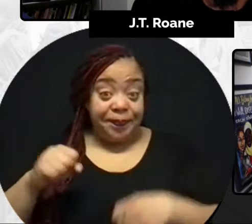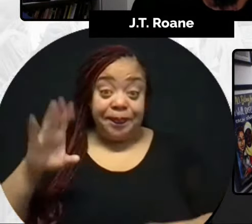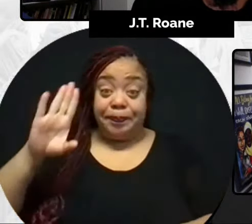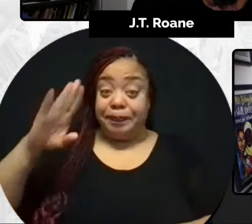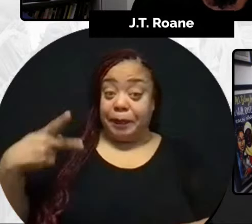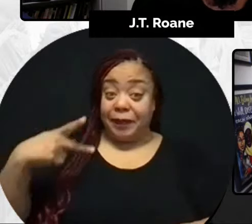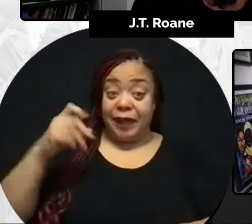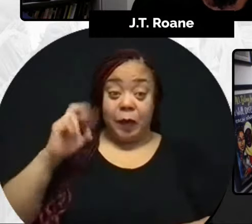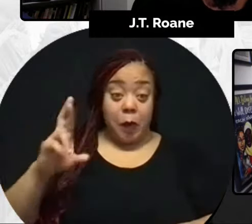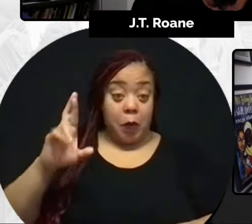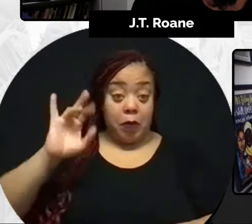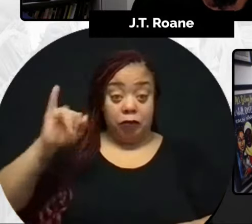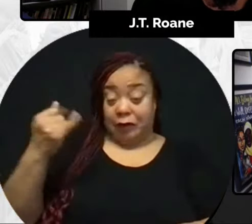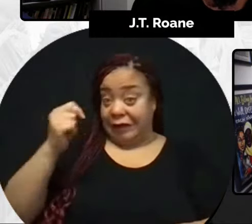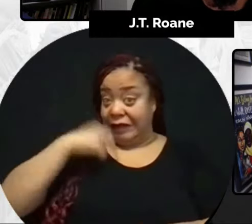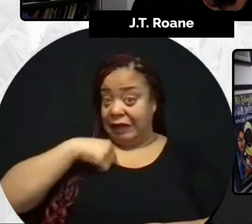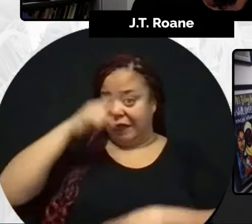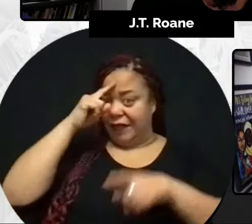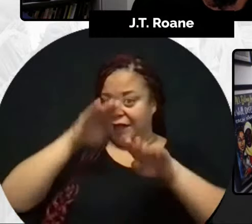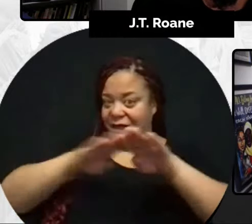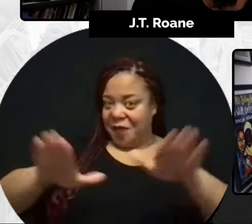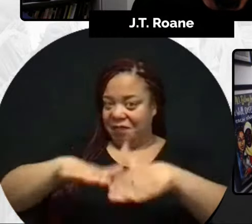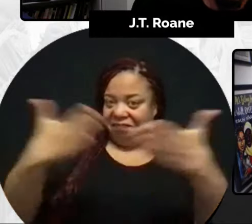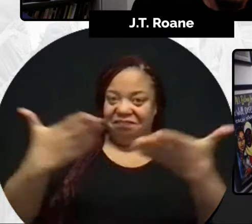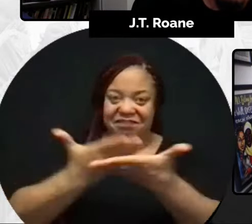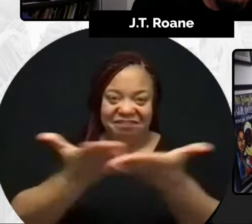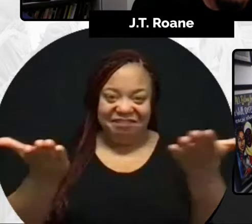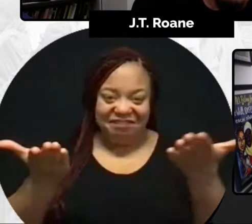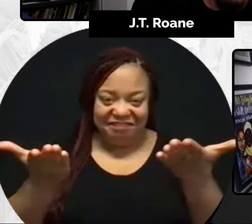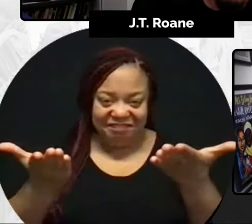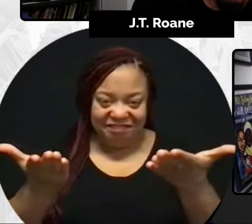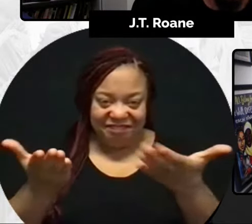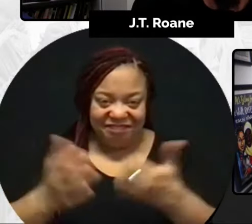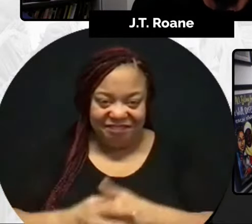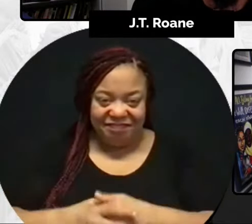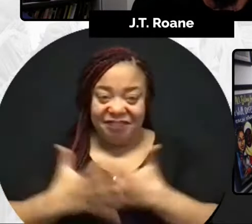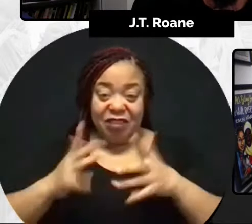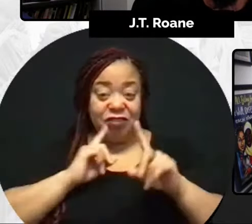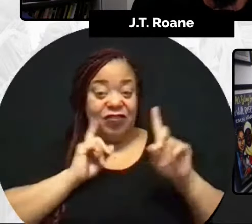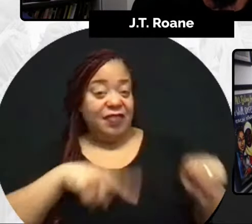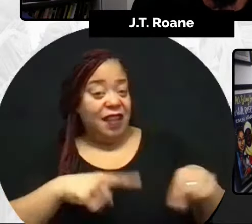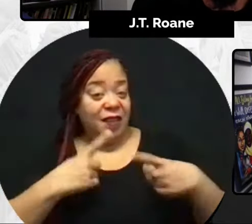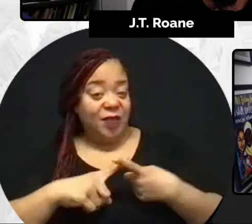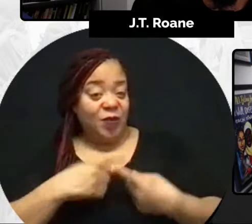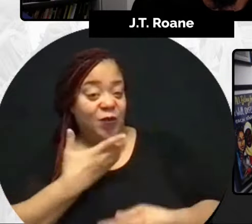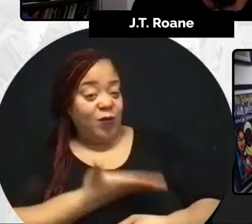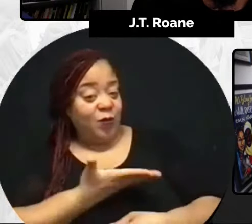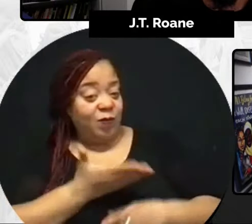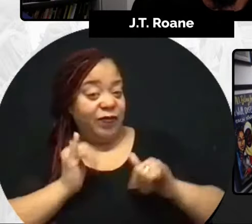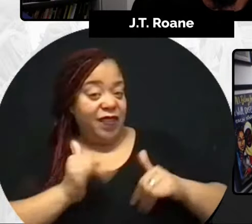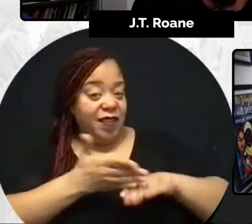of react and respond to the pre-recorded clips.